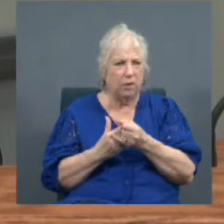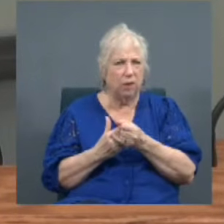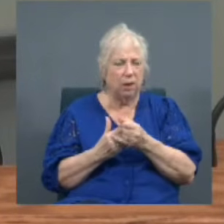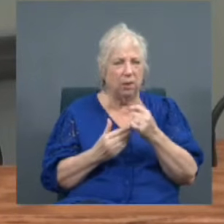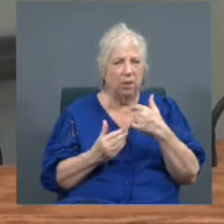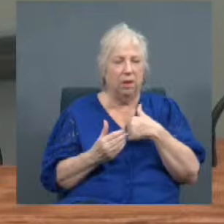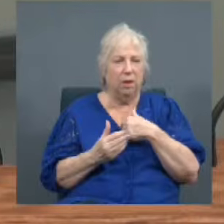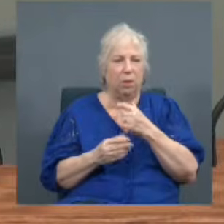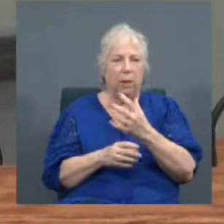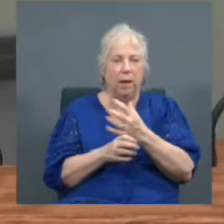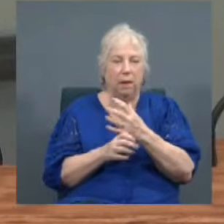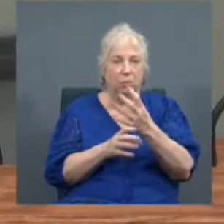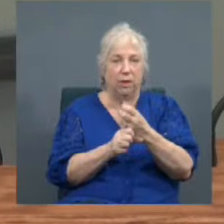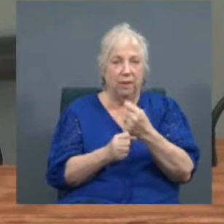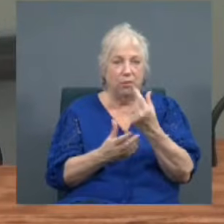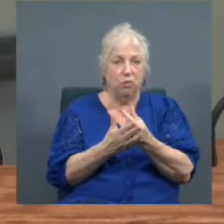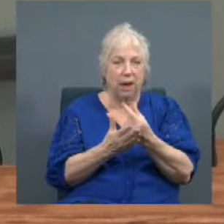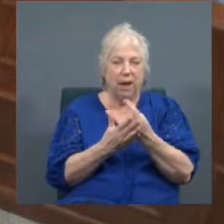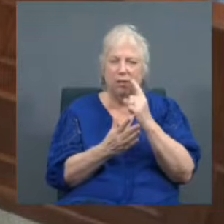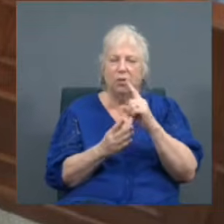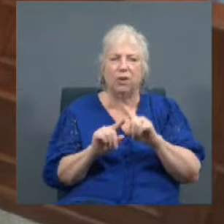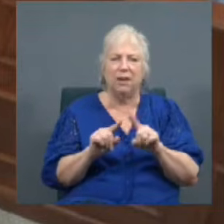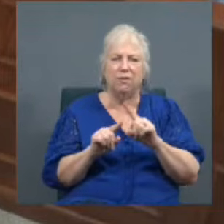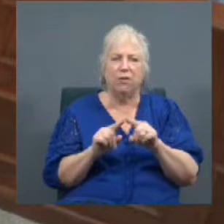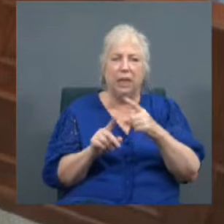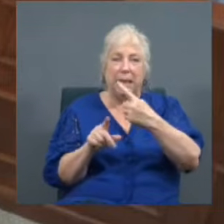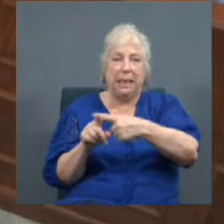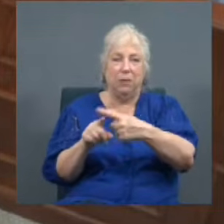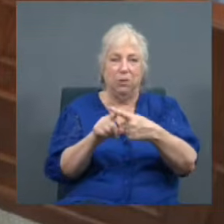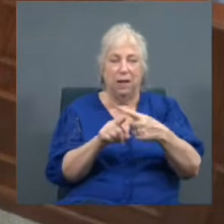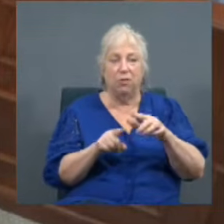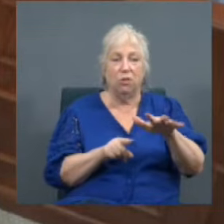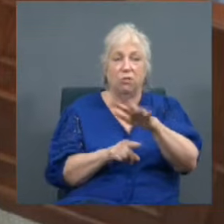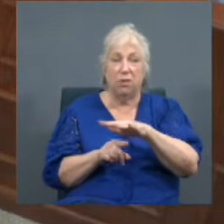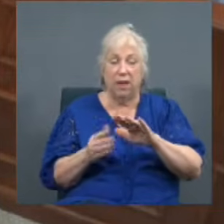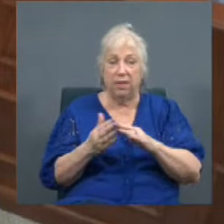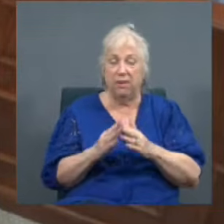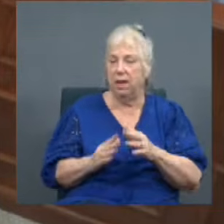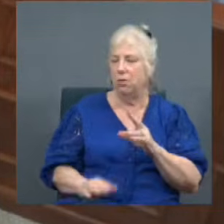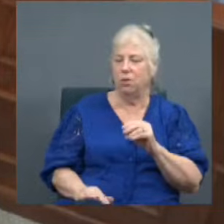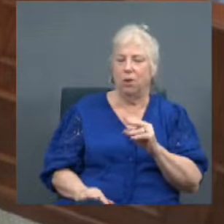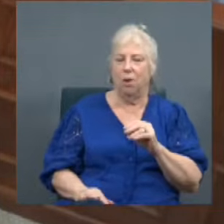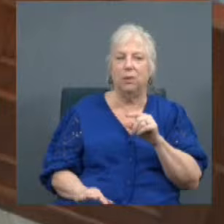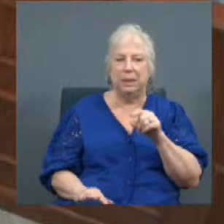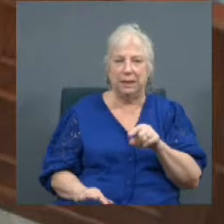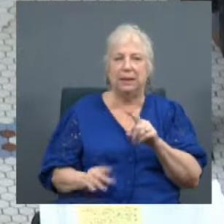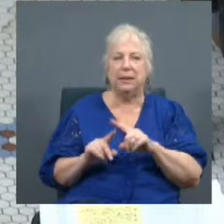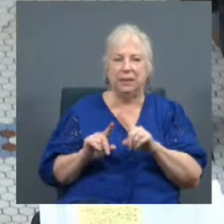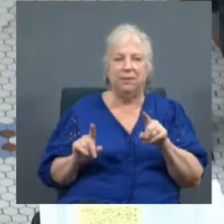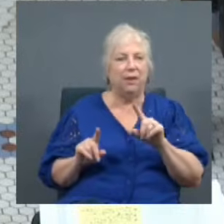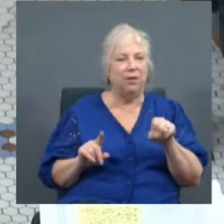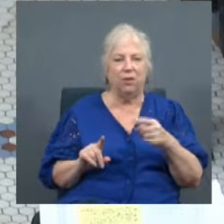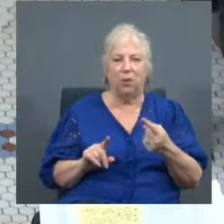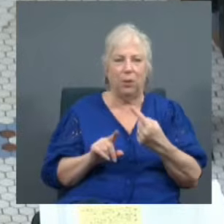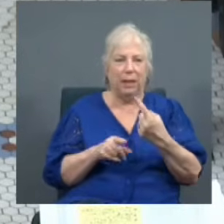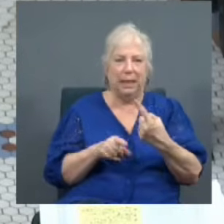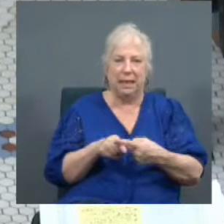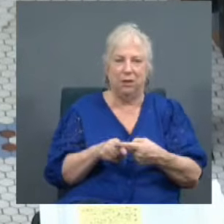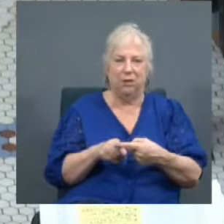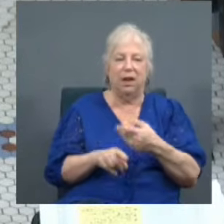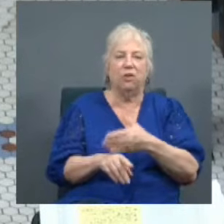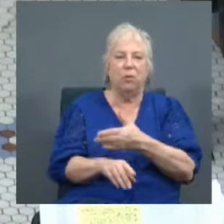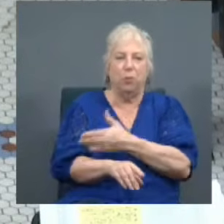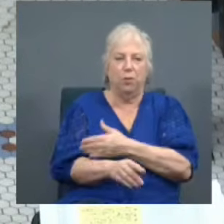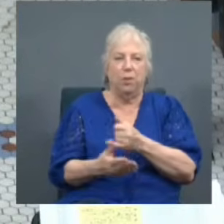got grants for in different intersections across the city? No, ma'am. This is different. This is just an intersection improvement project